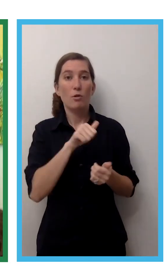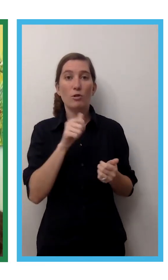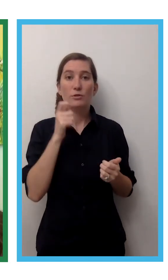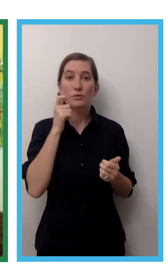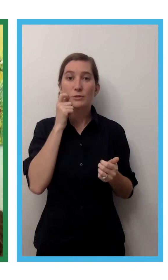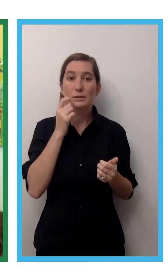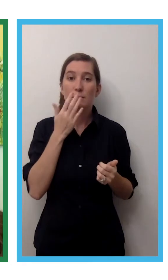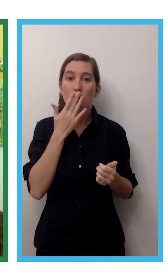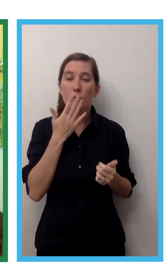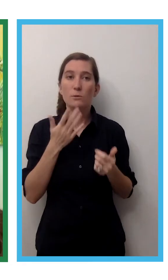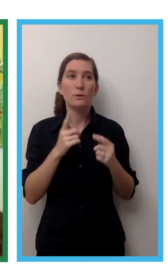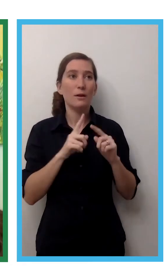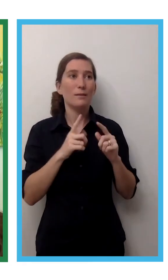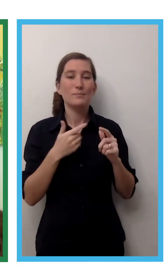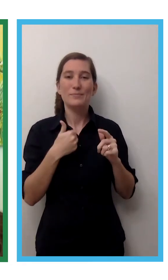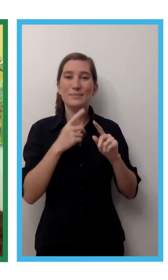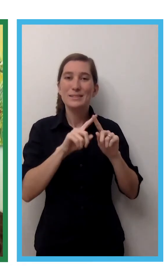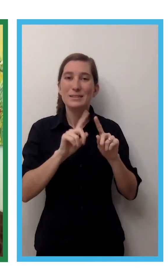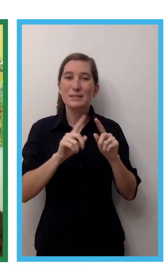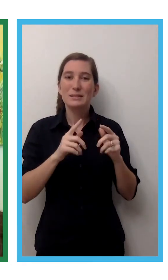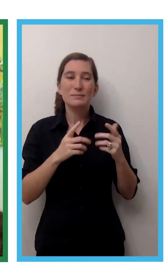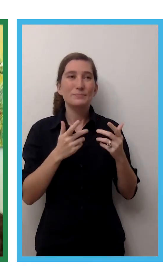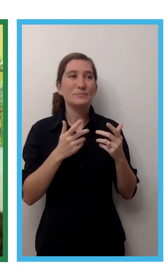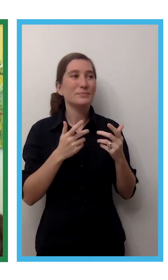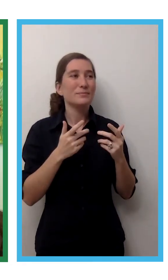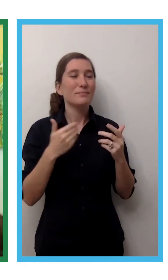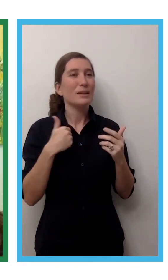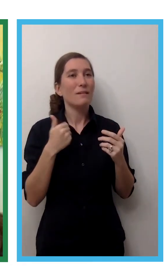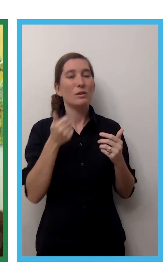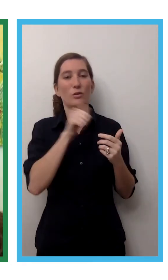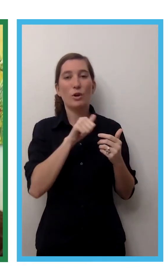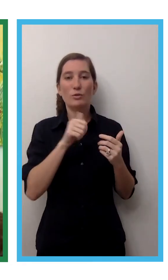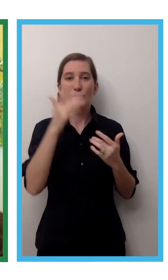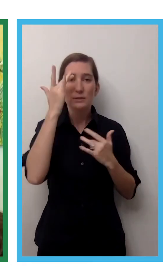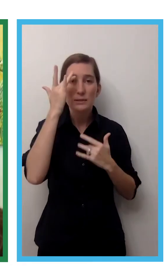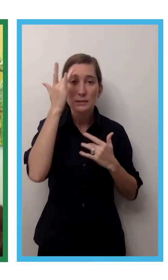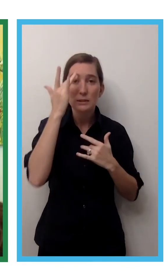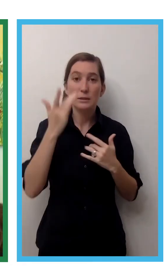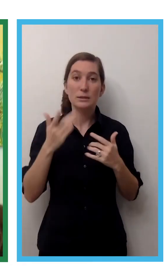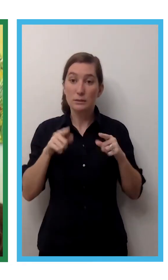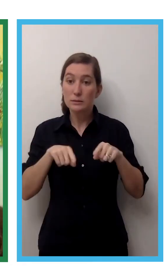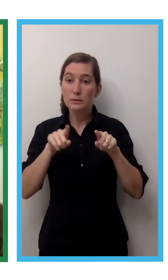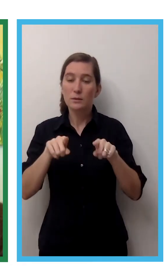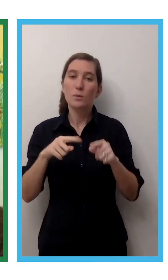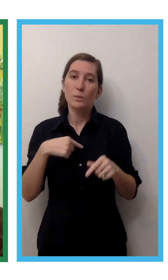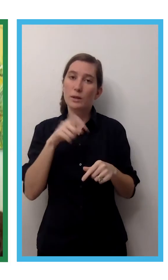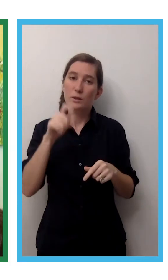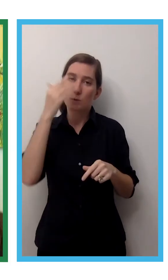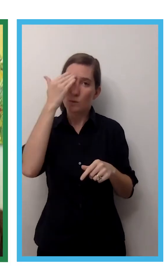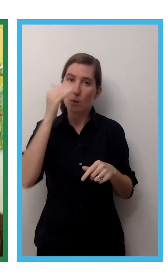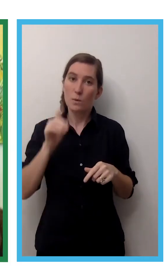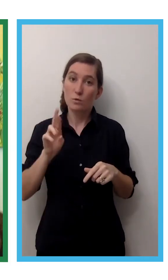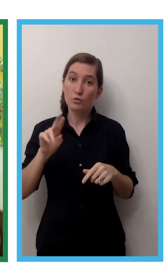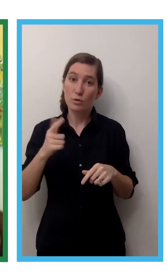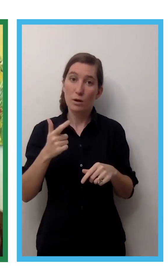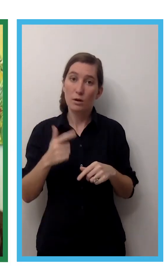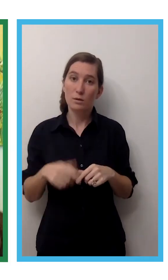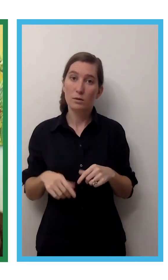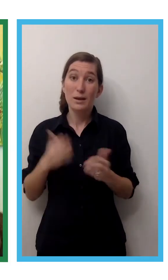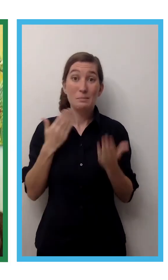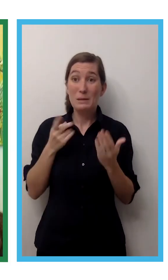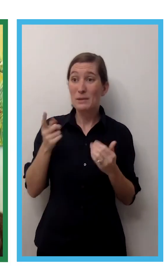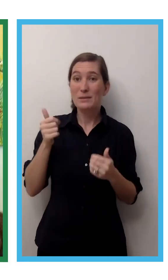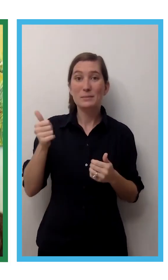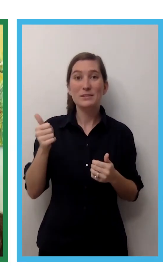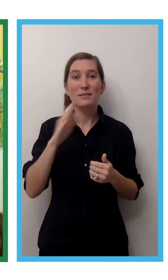anemia at all, is it? According to the research, because you didn't research anybody who could possibly have it. So, you know, I